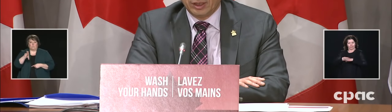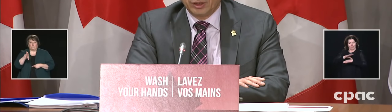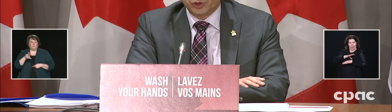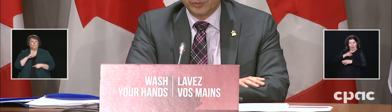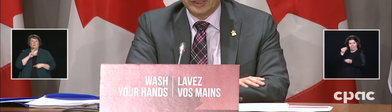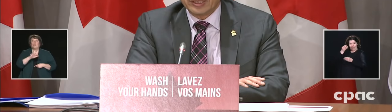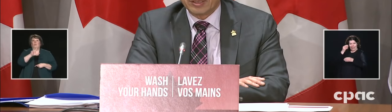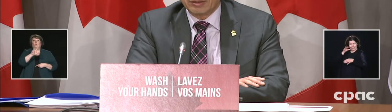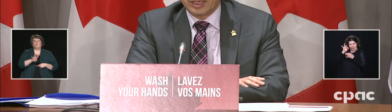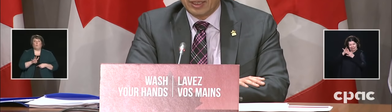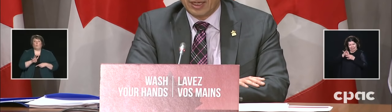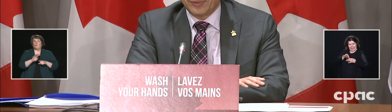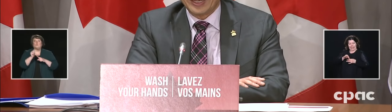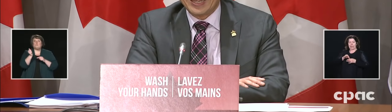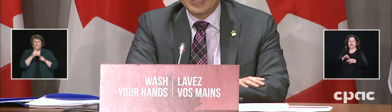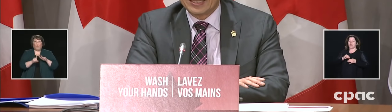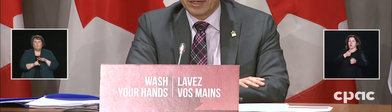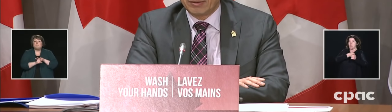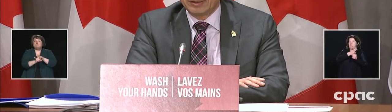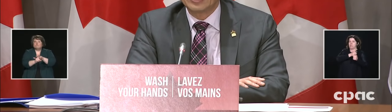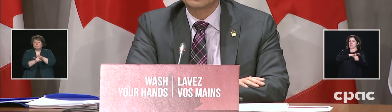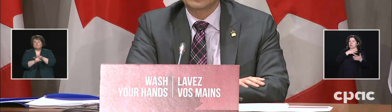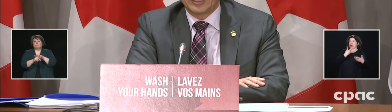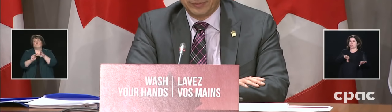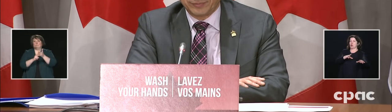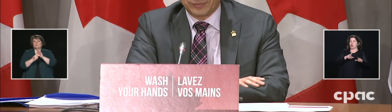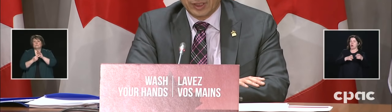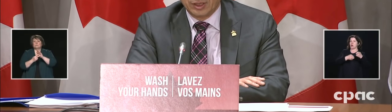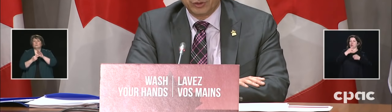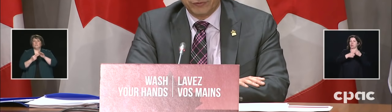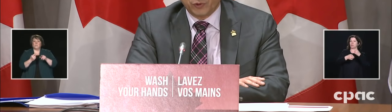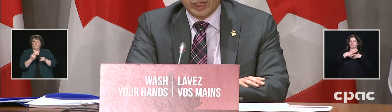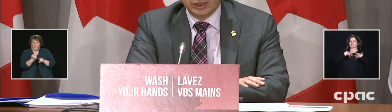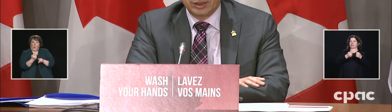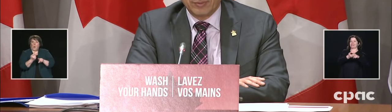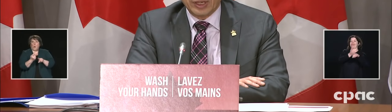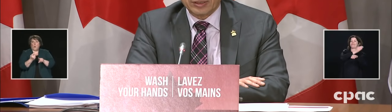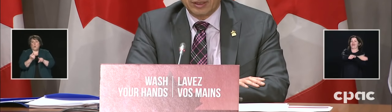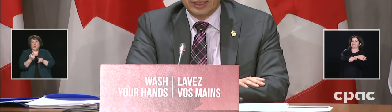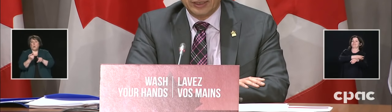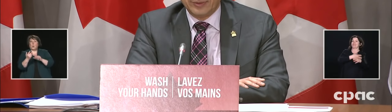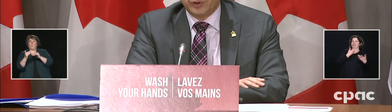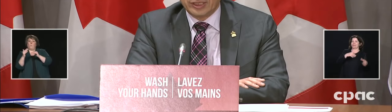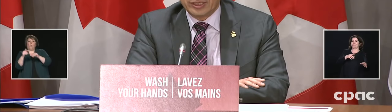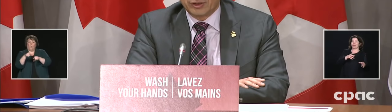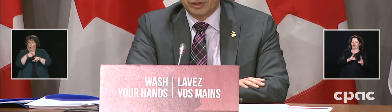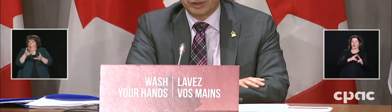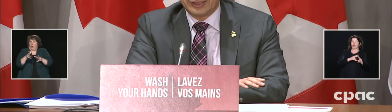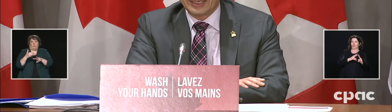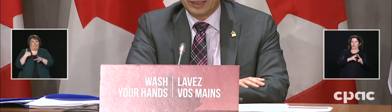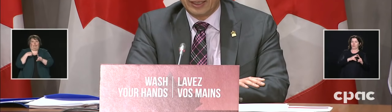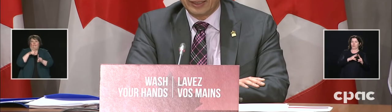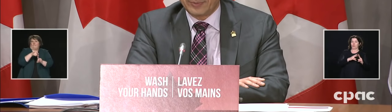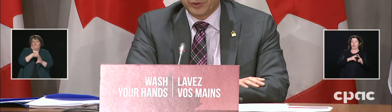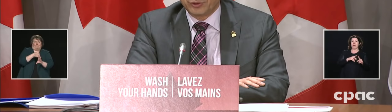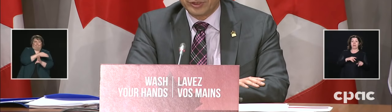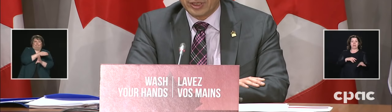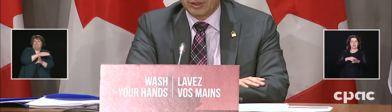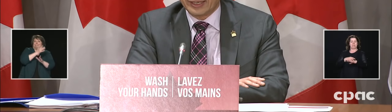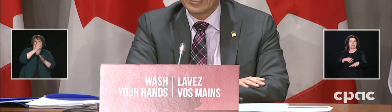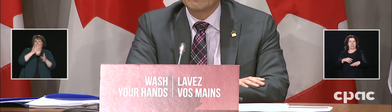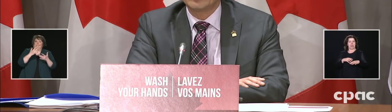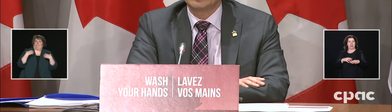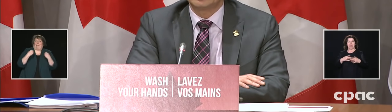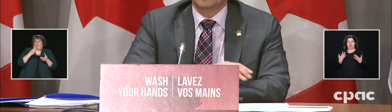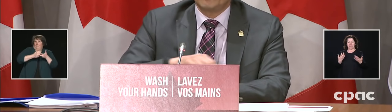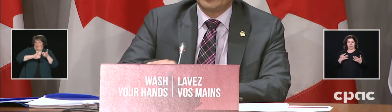moins un trouble de santé préexistant déclaré. Toutefois, personne n'est immunisé contre les